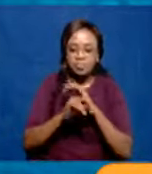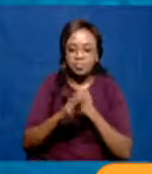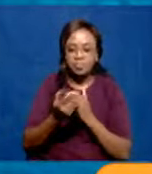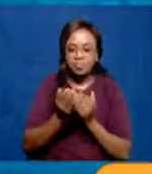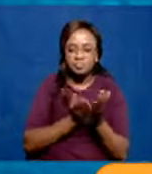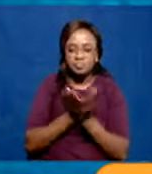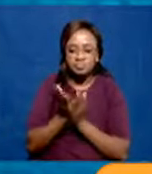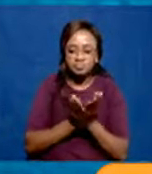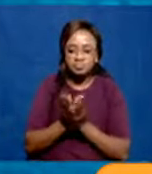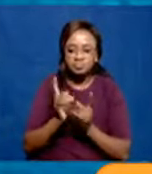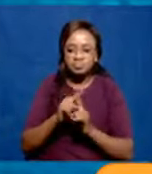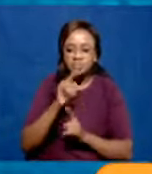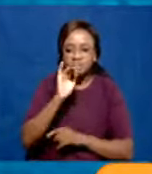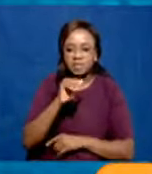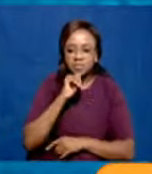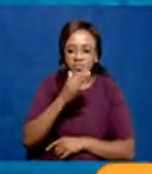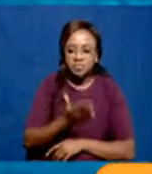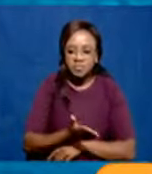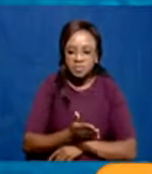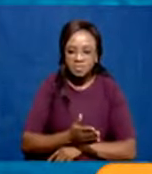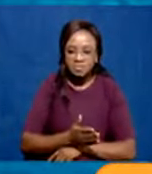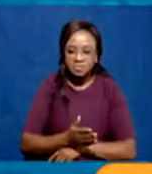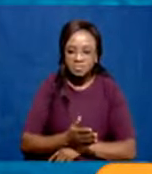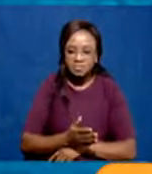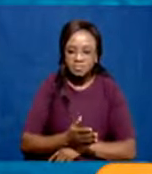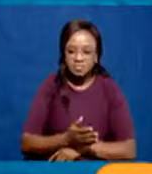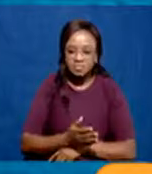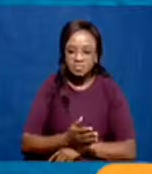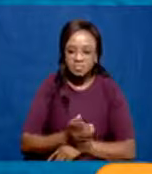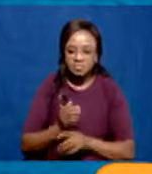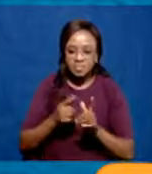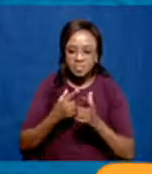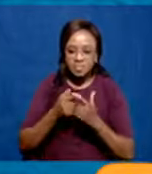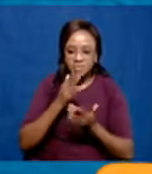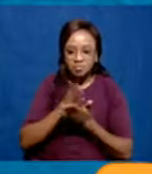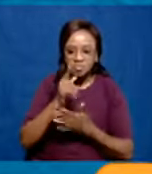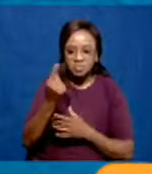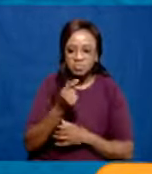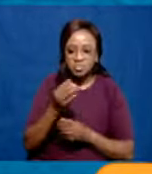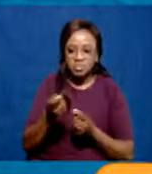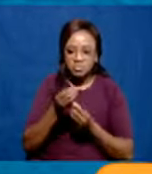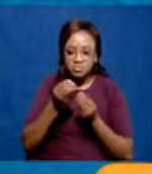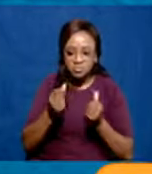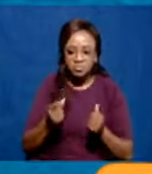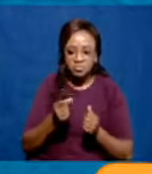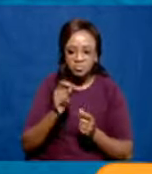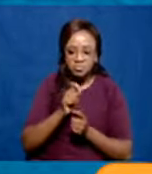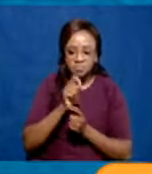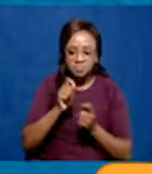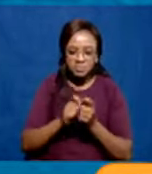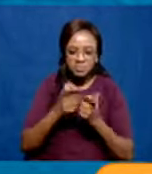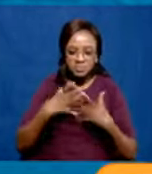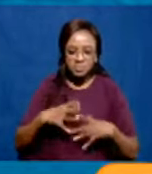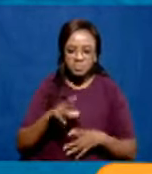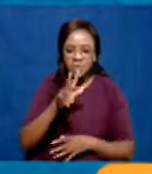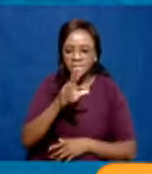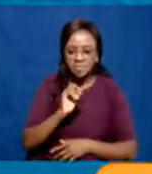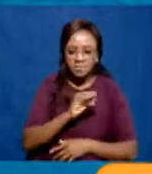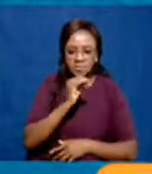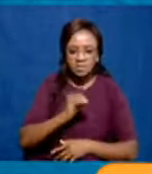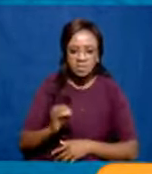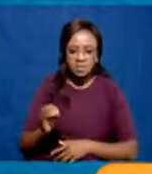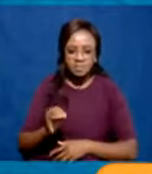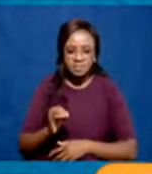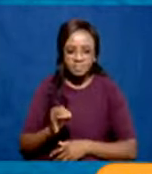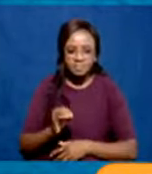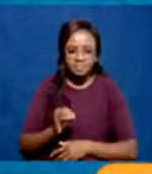about 100,000, they had said earlier, it will cover a particular portion, let's say 30% of it. The rest of the percentage, you have to contribute